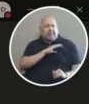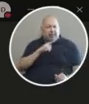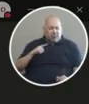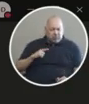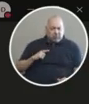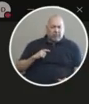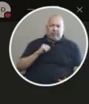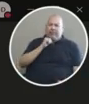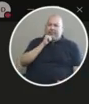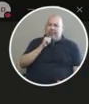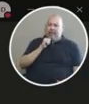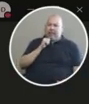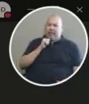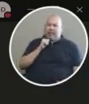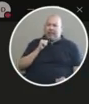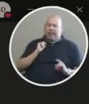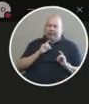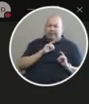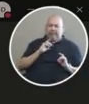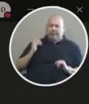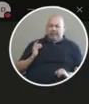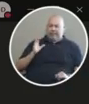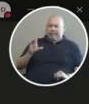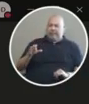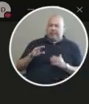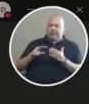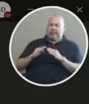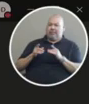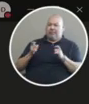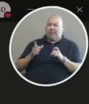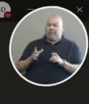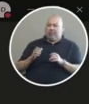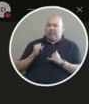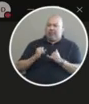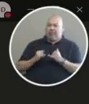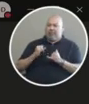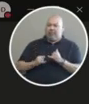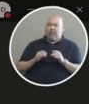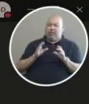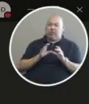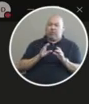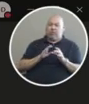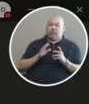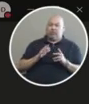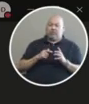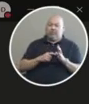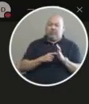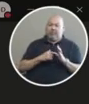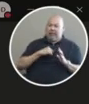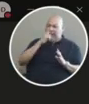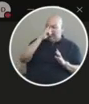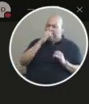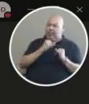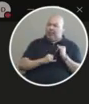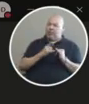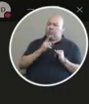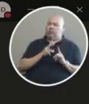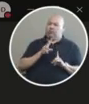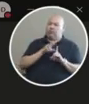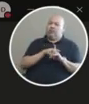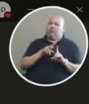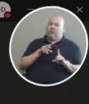council, not giving it to the city manager. Finally, regarding certificates of obligation, I think the last one was